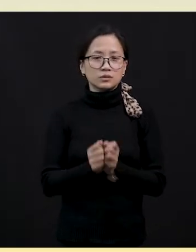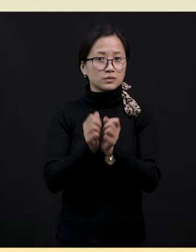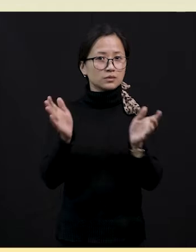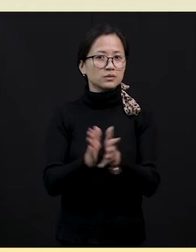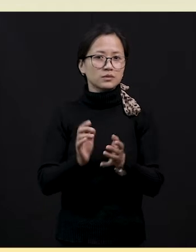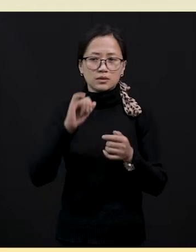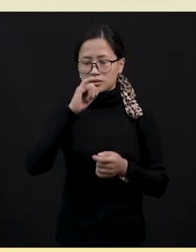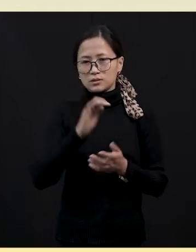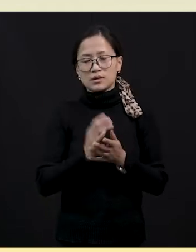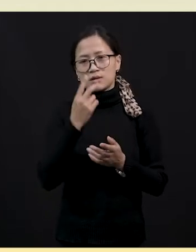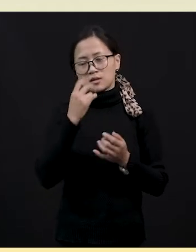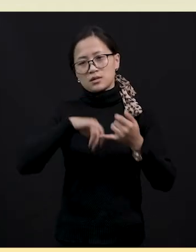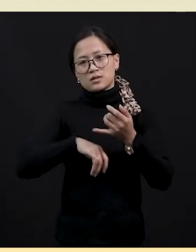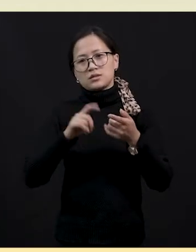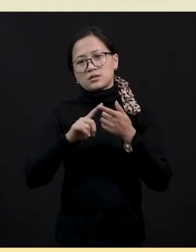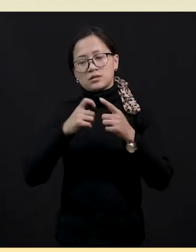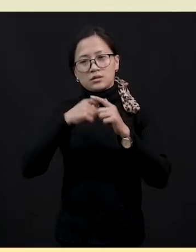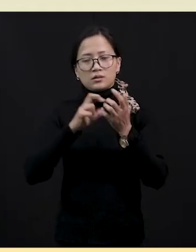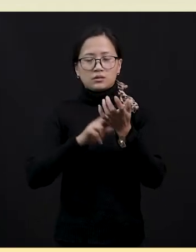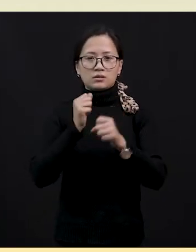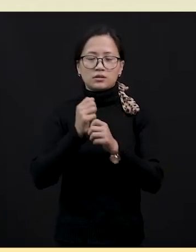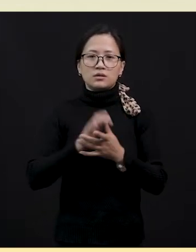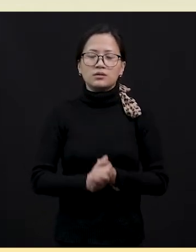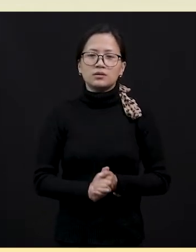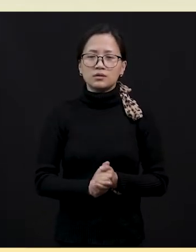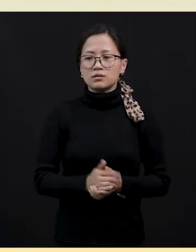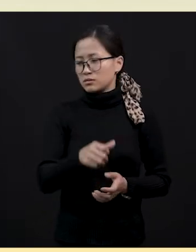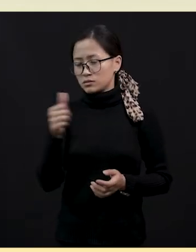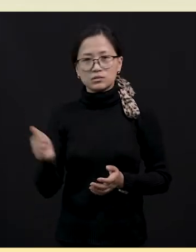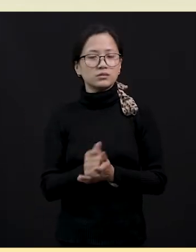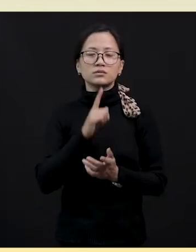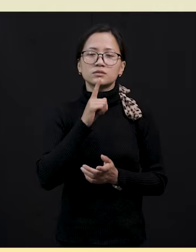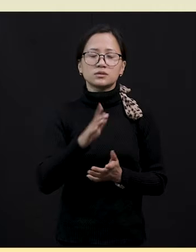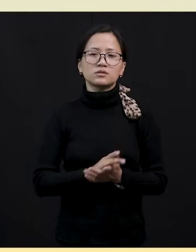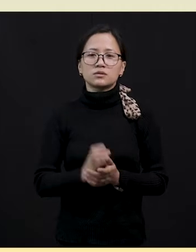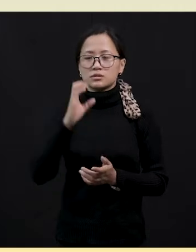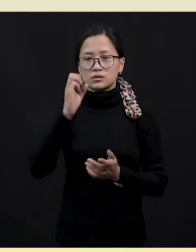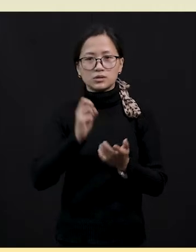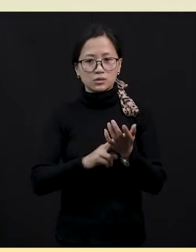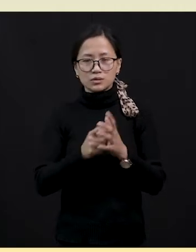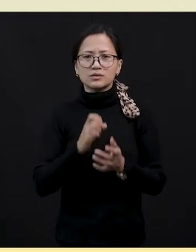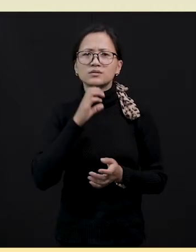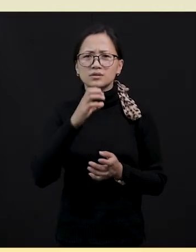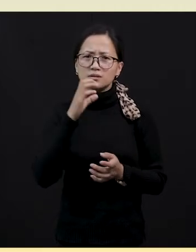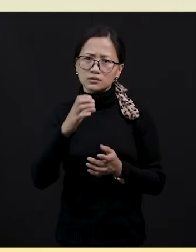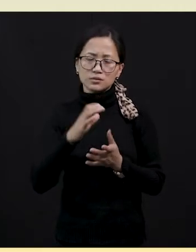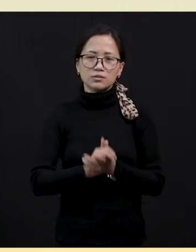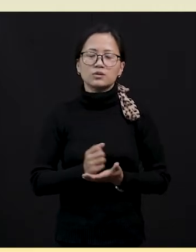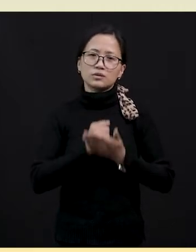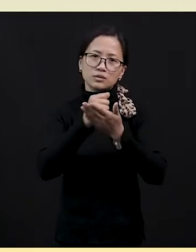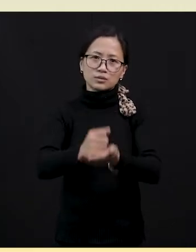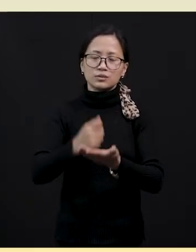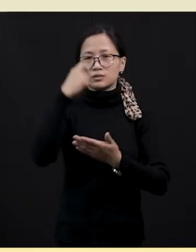without seeking any kind of pleasure. Yet others said that the king needed a council of wise men who would help